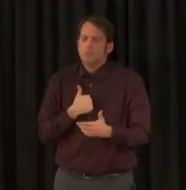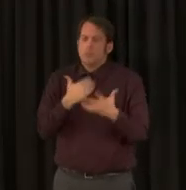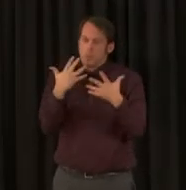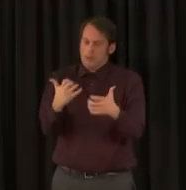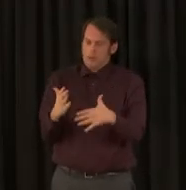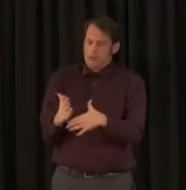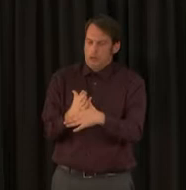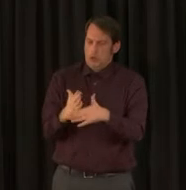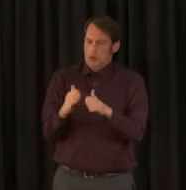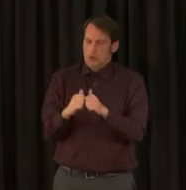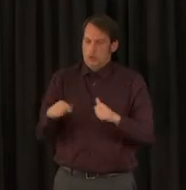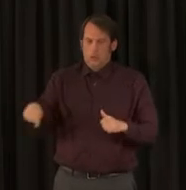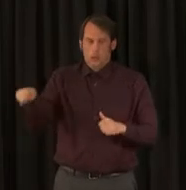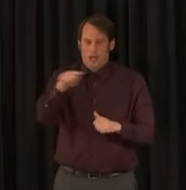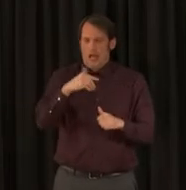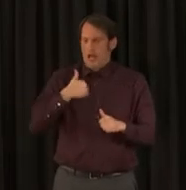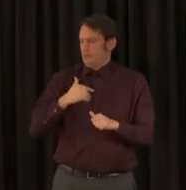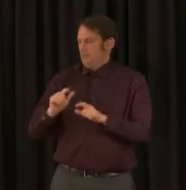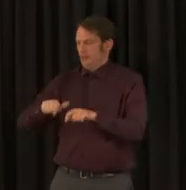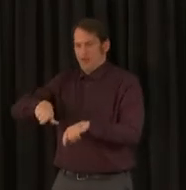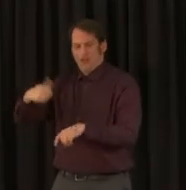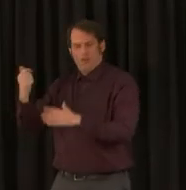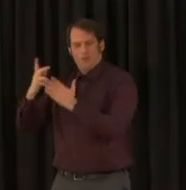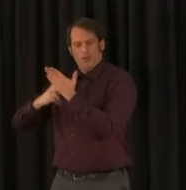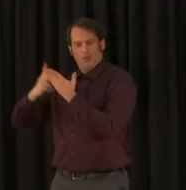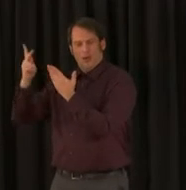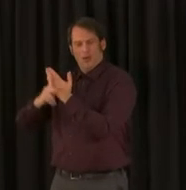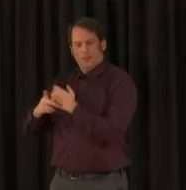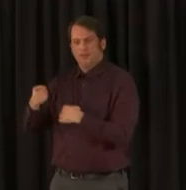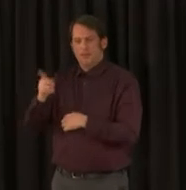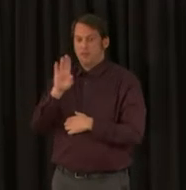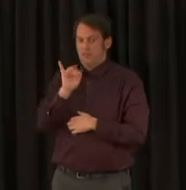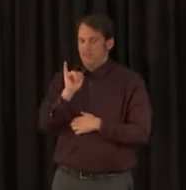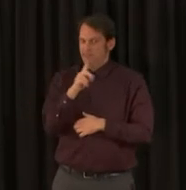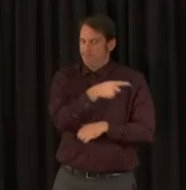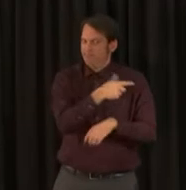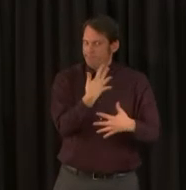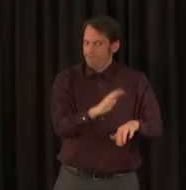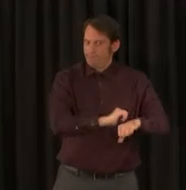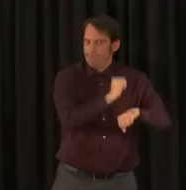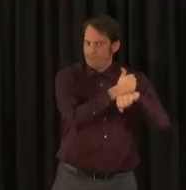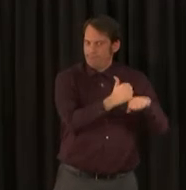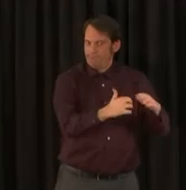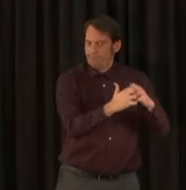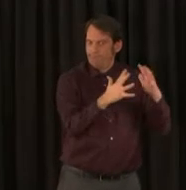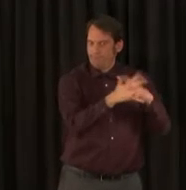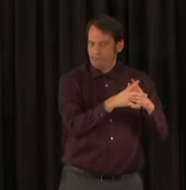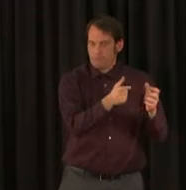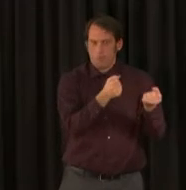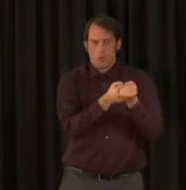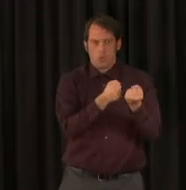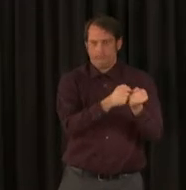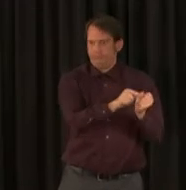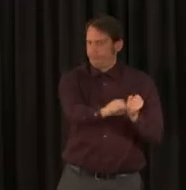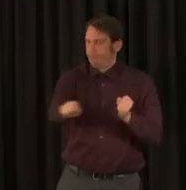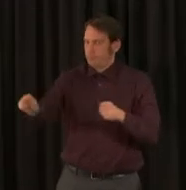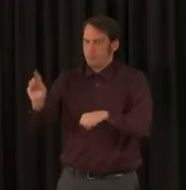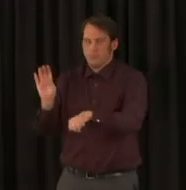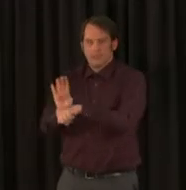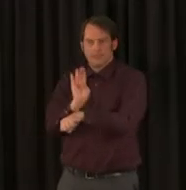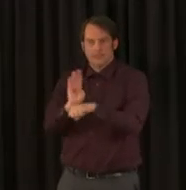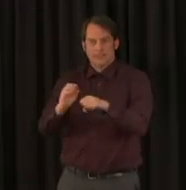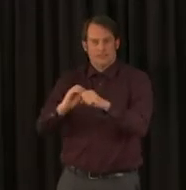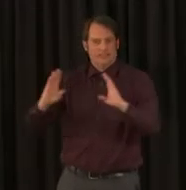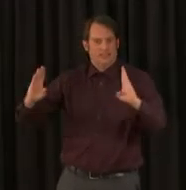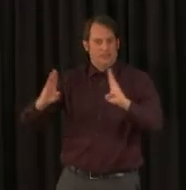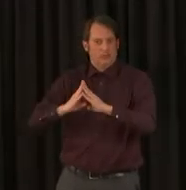you another program that the BID has launched, next slide, to support our businesses that are in the BID. And so